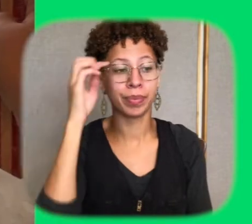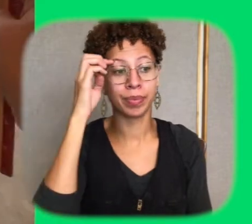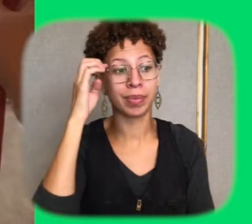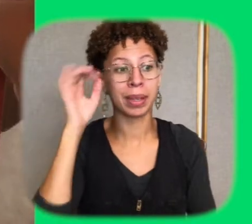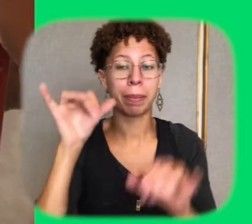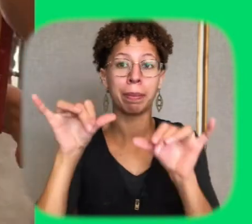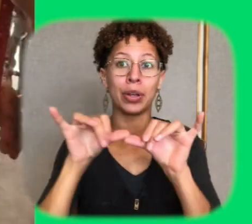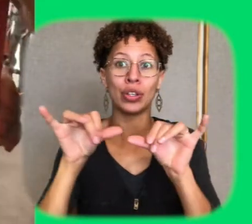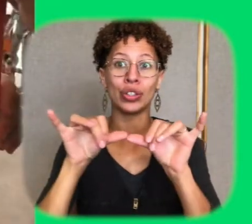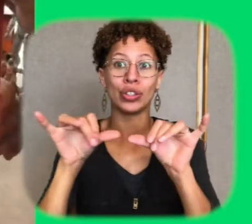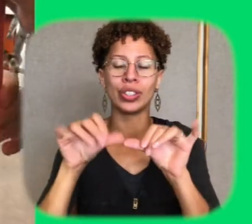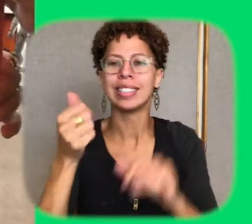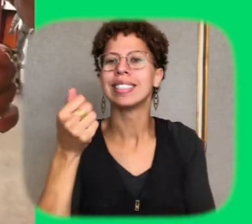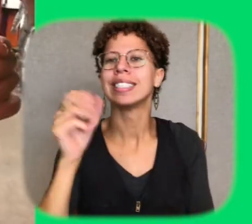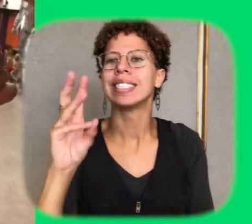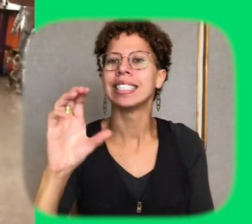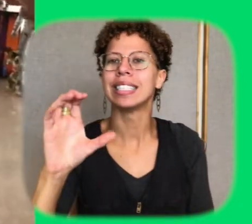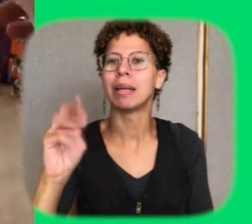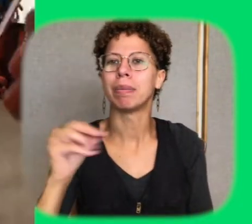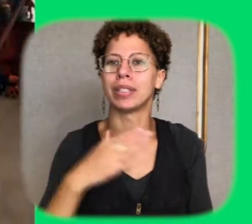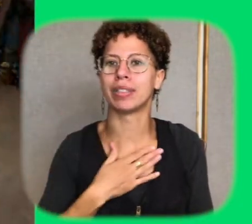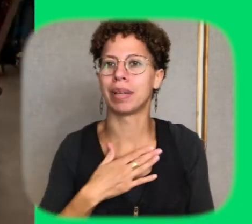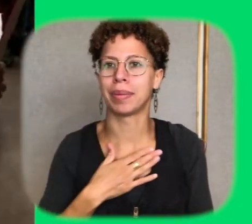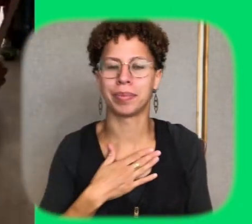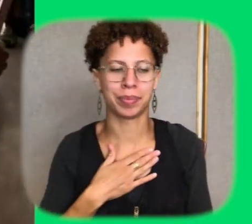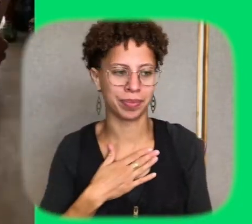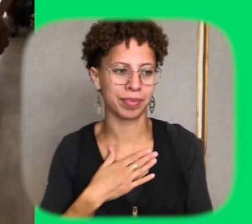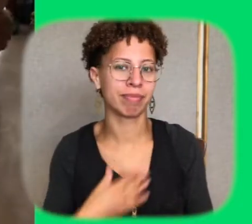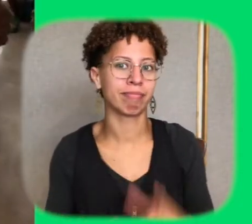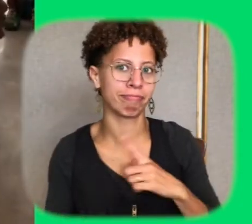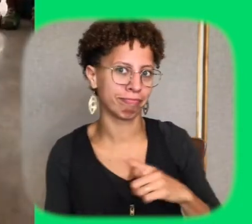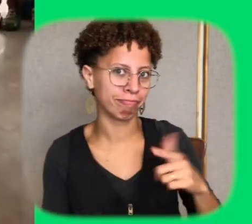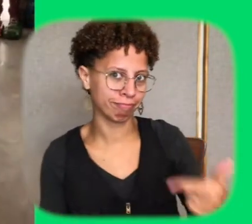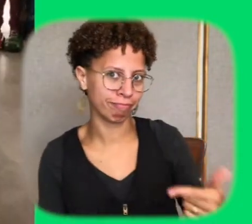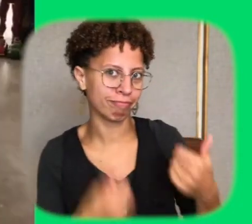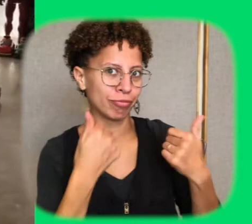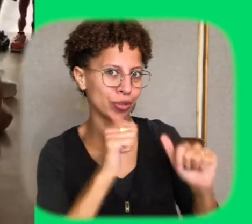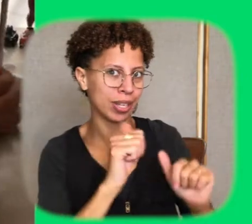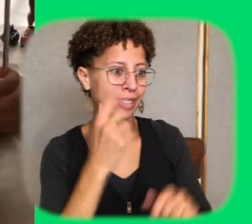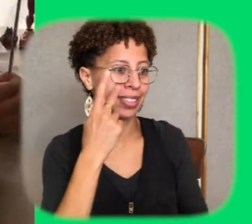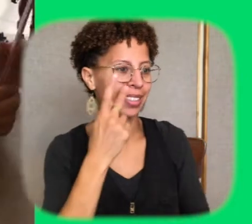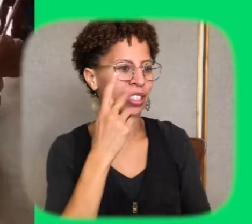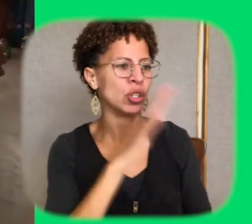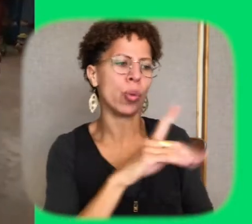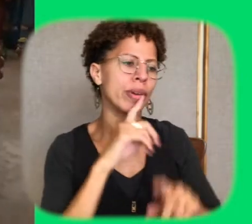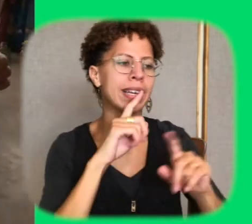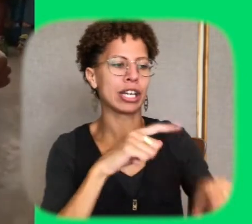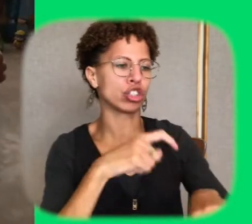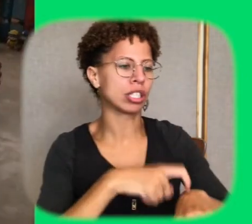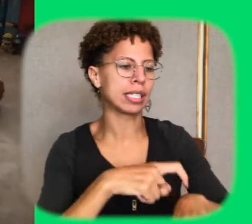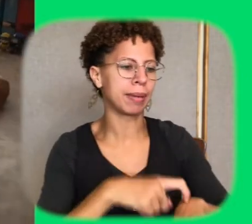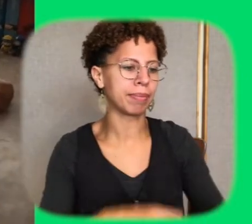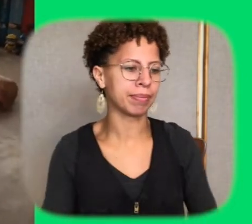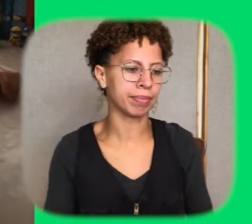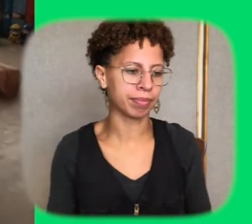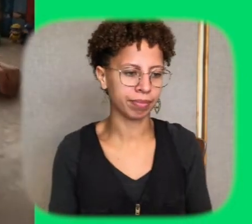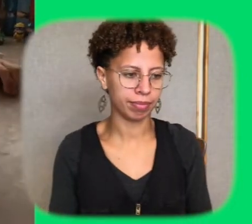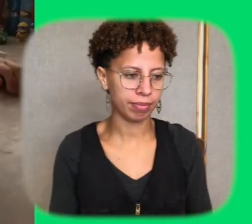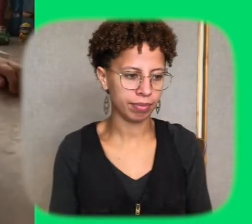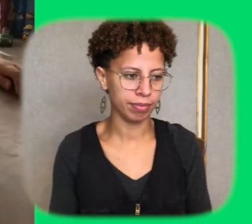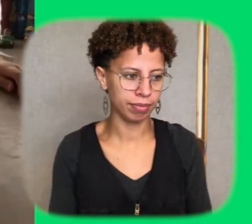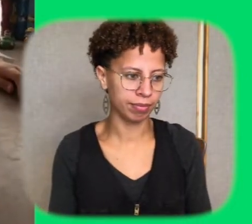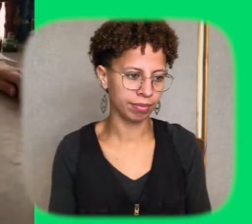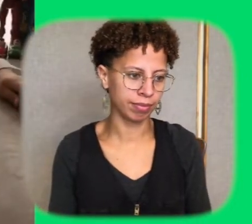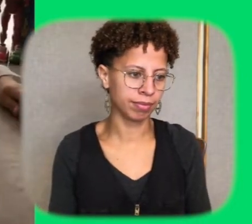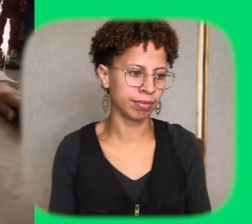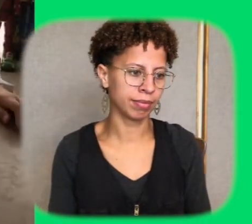centimeters. Okay. Yeah, you try. See your superhero reaction time. Okay, so show us the ruler. Hold it up a